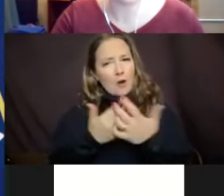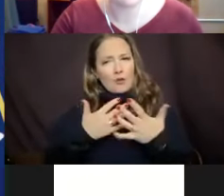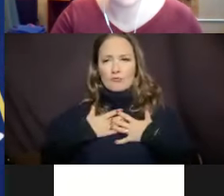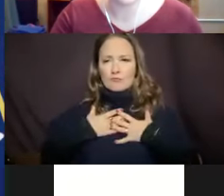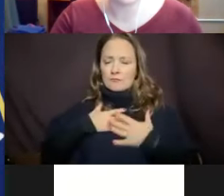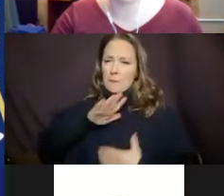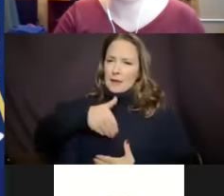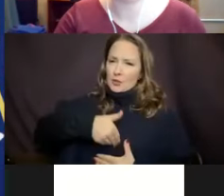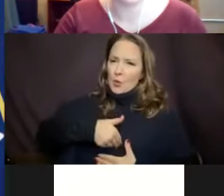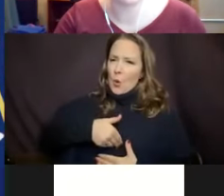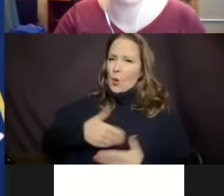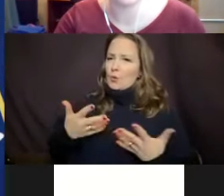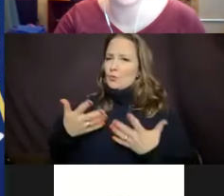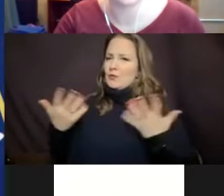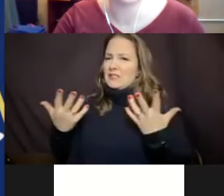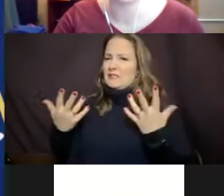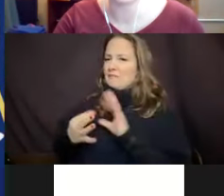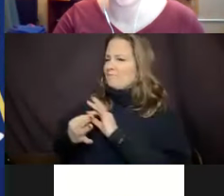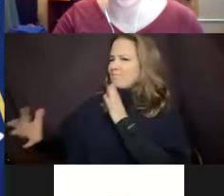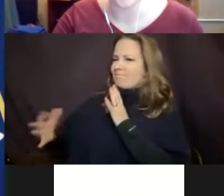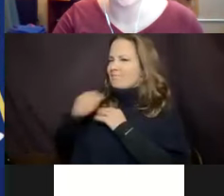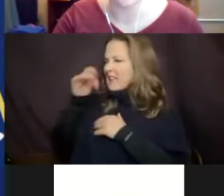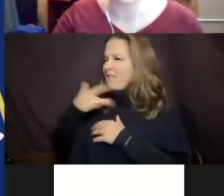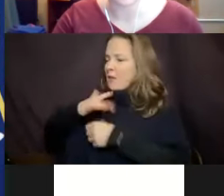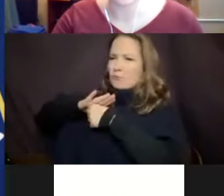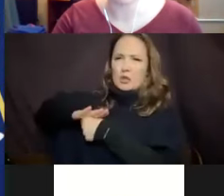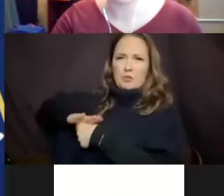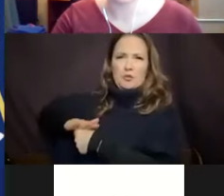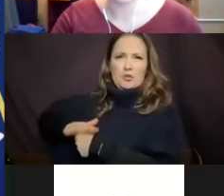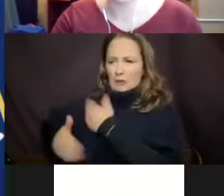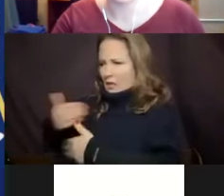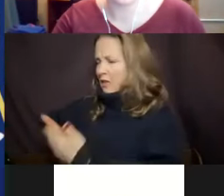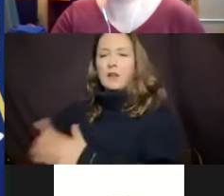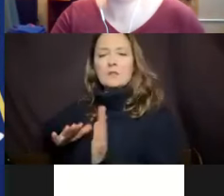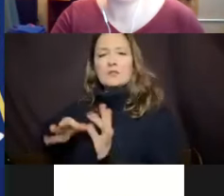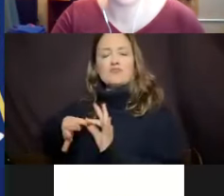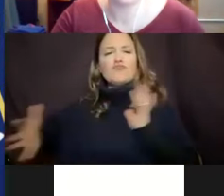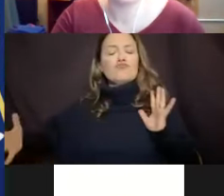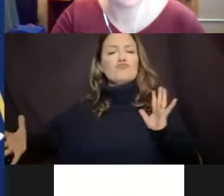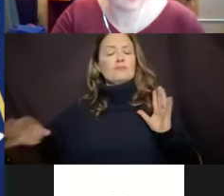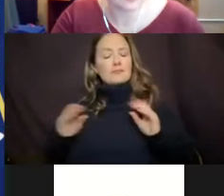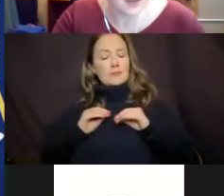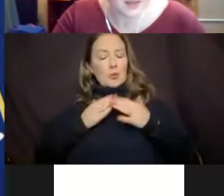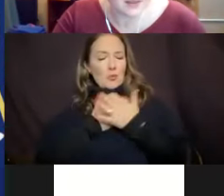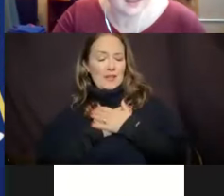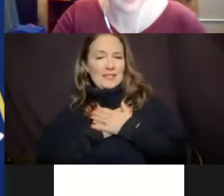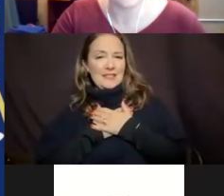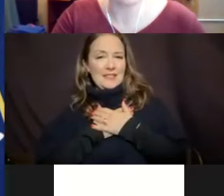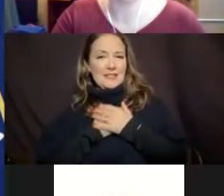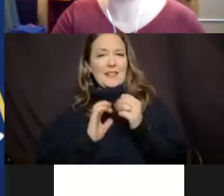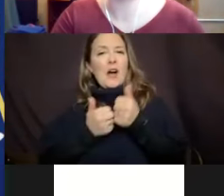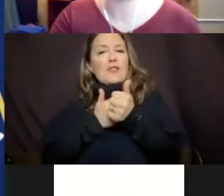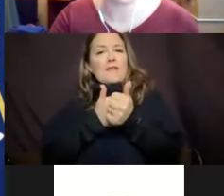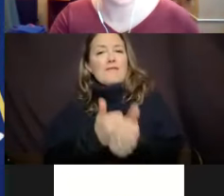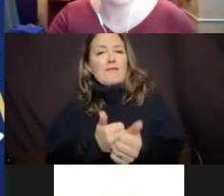to disconnect from that constant pressure to be on all the time? How can you follow nature's lead